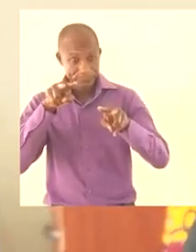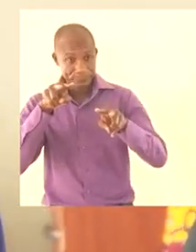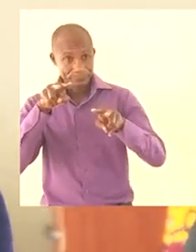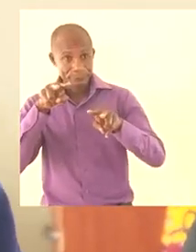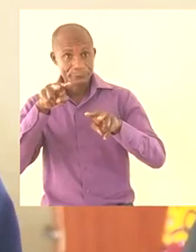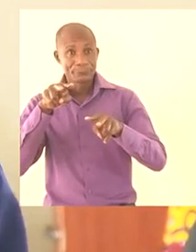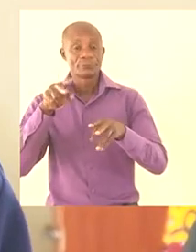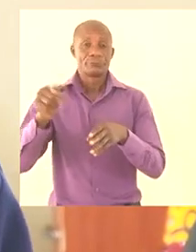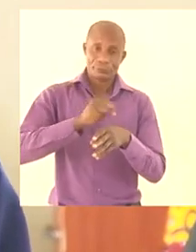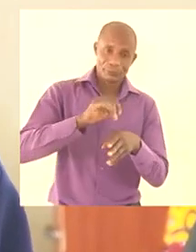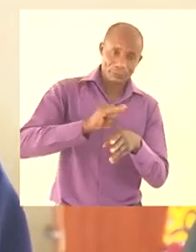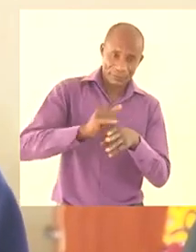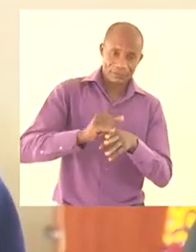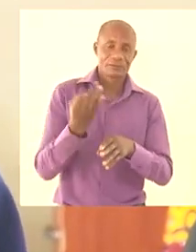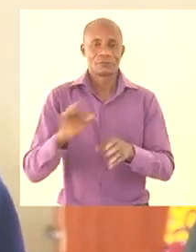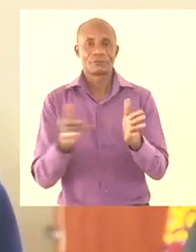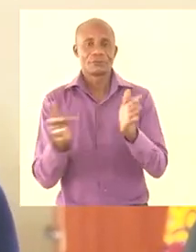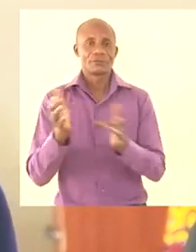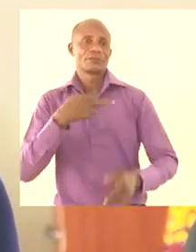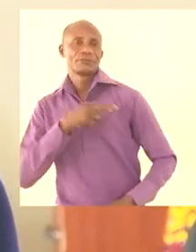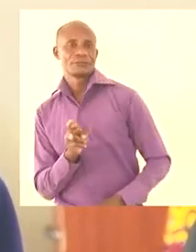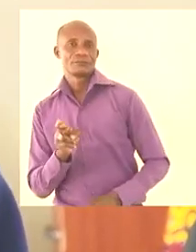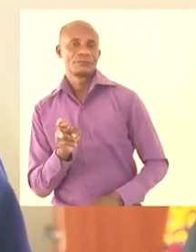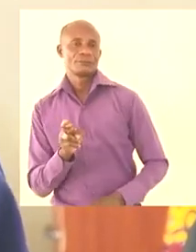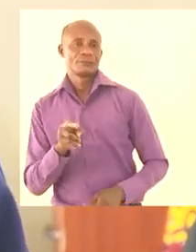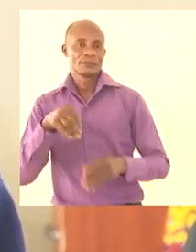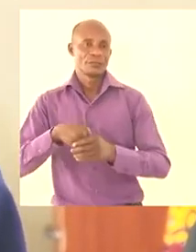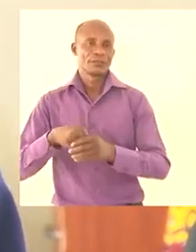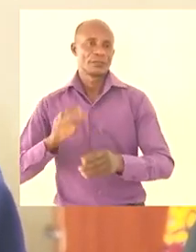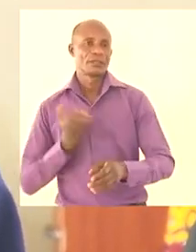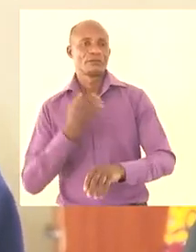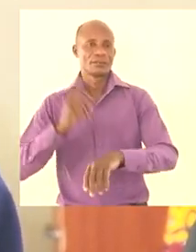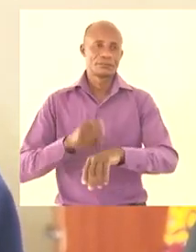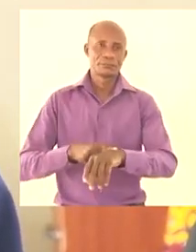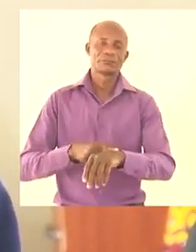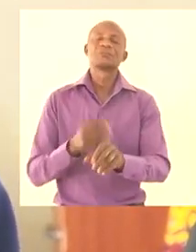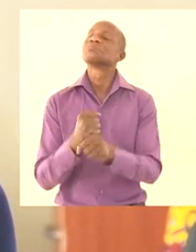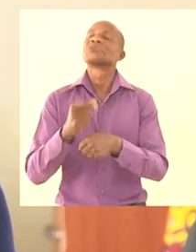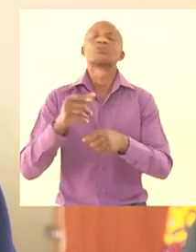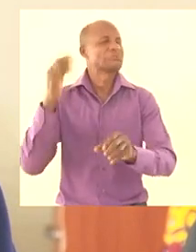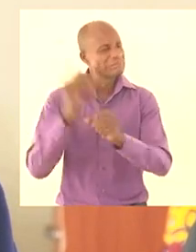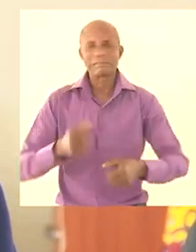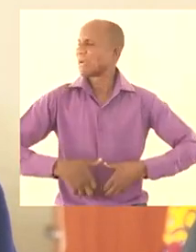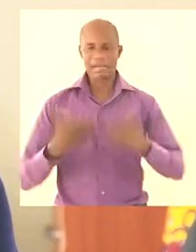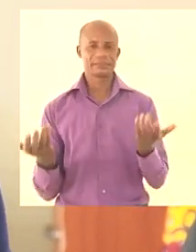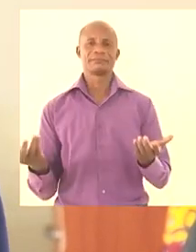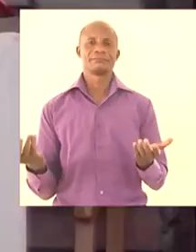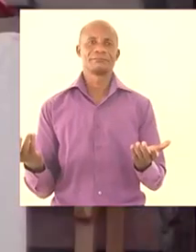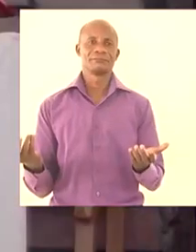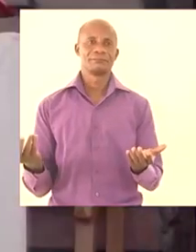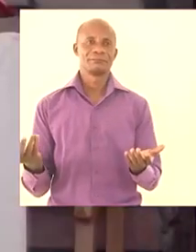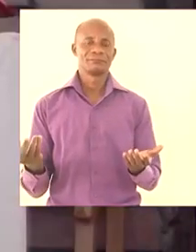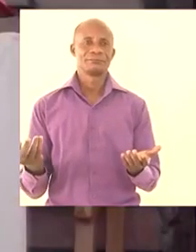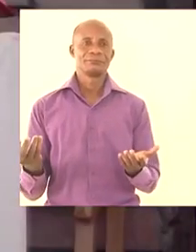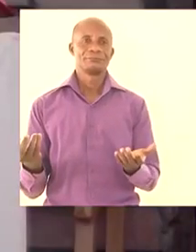if you watch the practice of Christianity in modern Nigeria, it can't get you angry. Oh, it gets me.